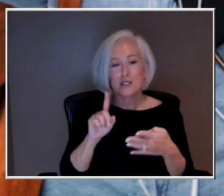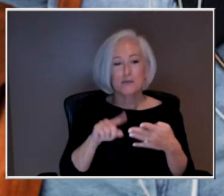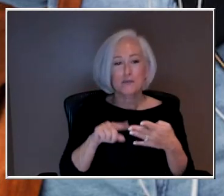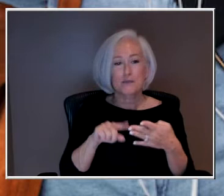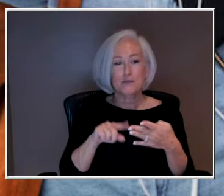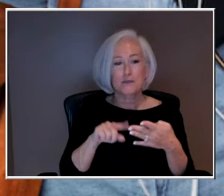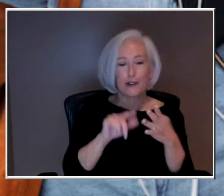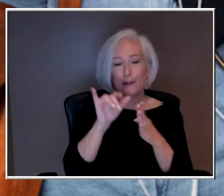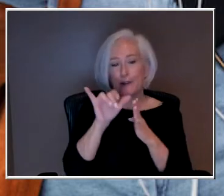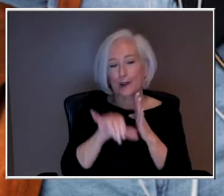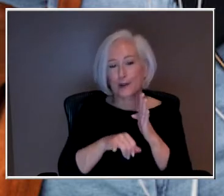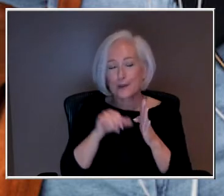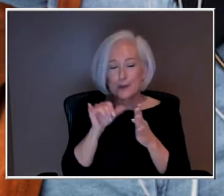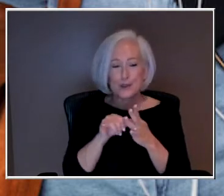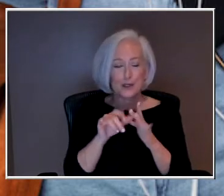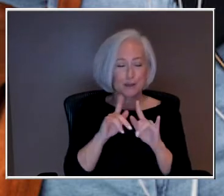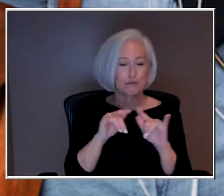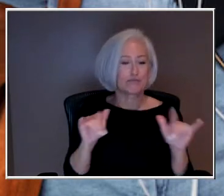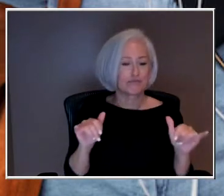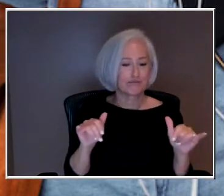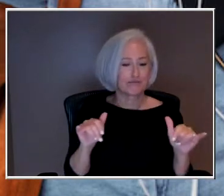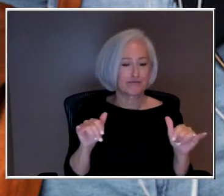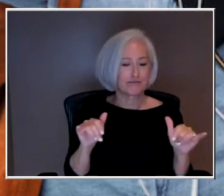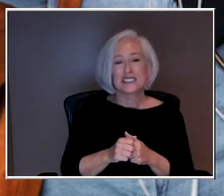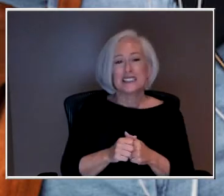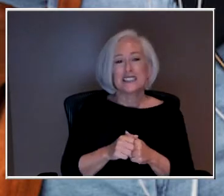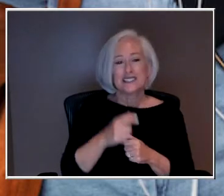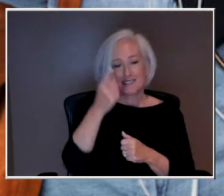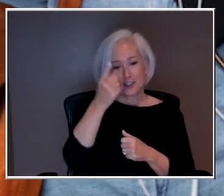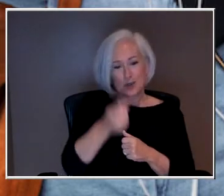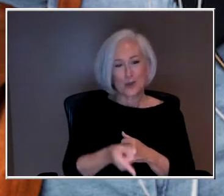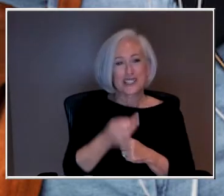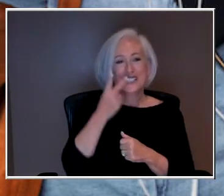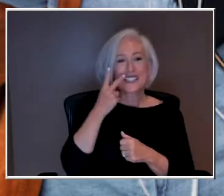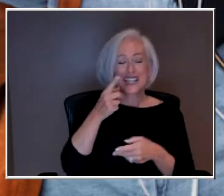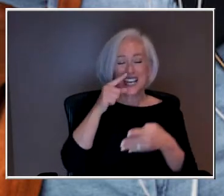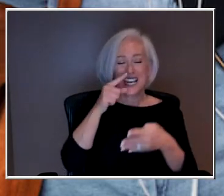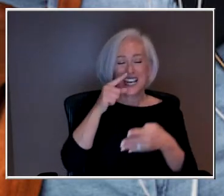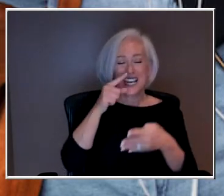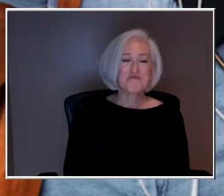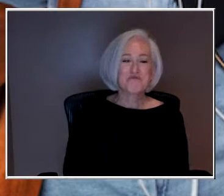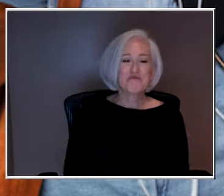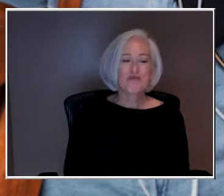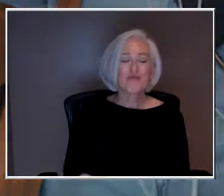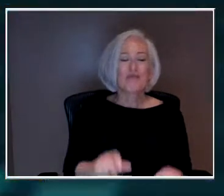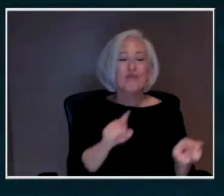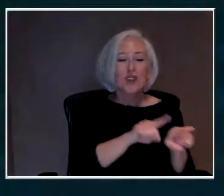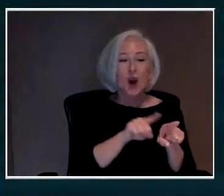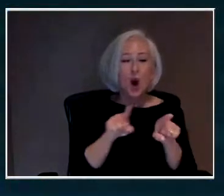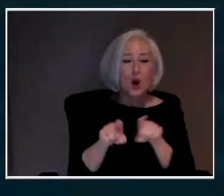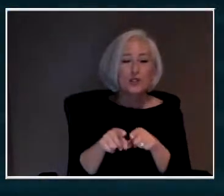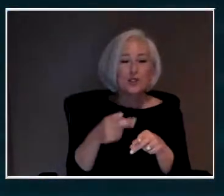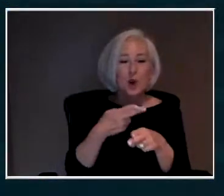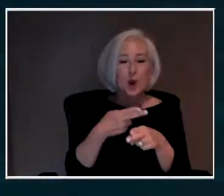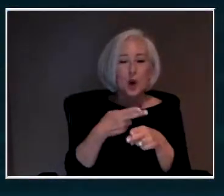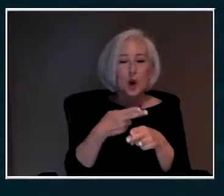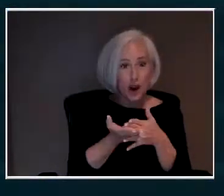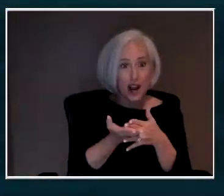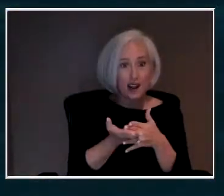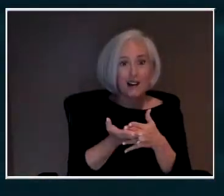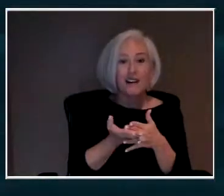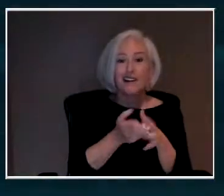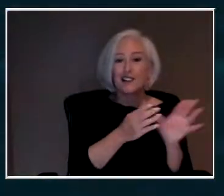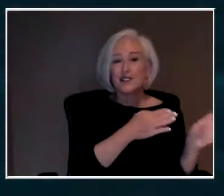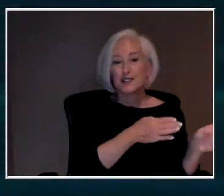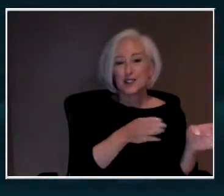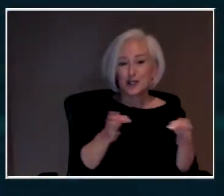you'd like to email us, we're the Medical News Network. All the links are right there on your screen. And we also want to take a quick break from this conversation to dive into another one,